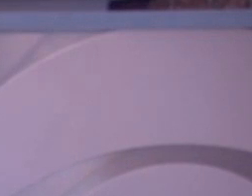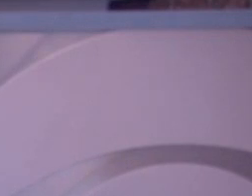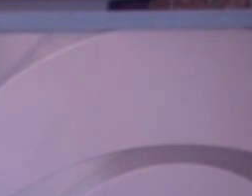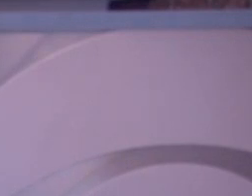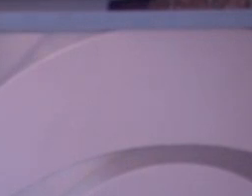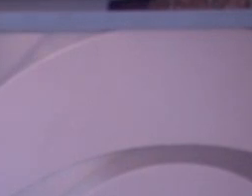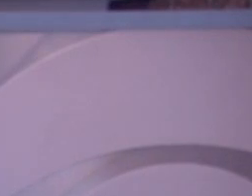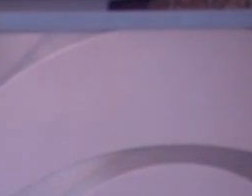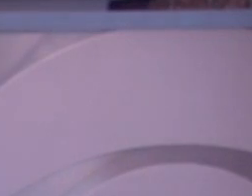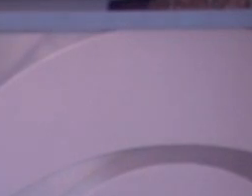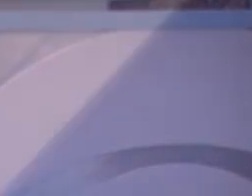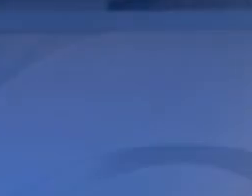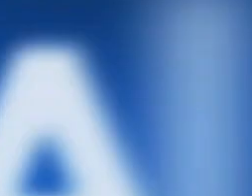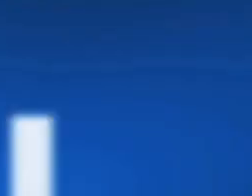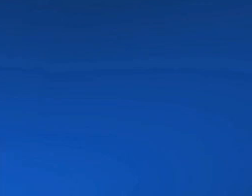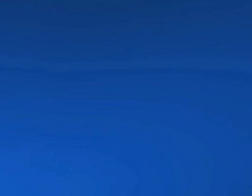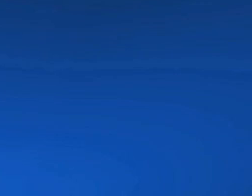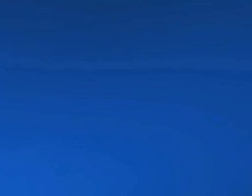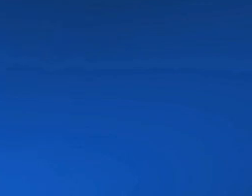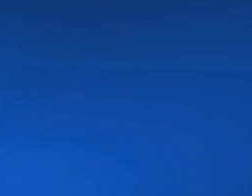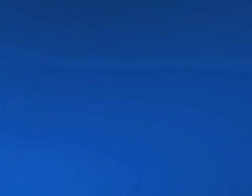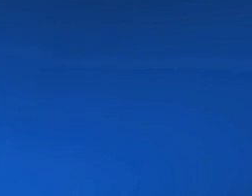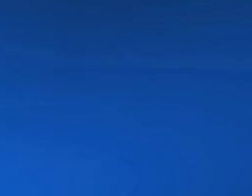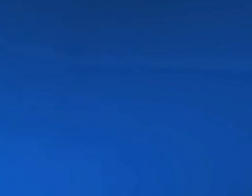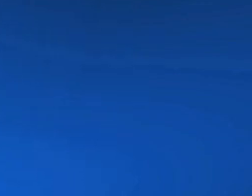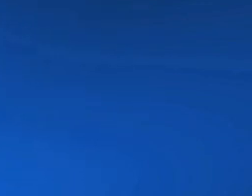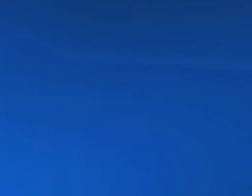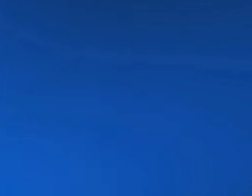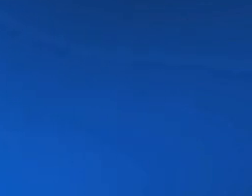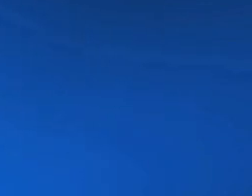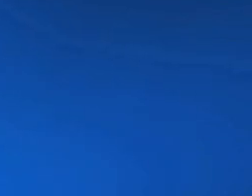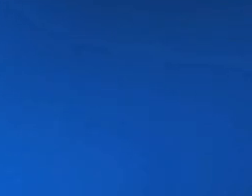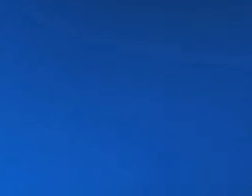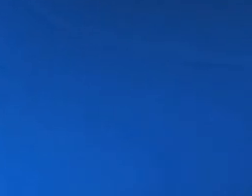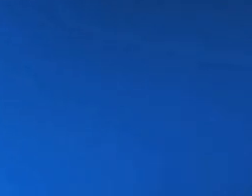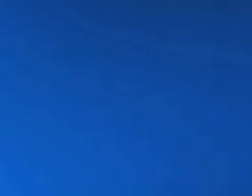York. I'm Chris Raggi. This has been a special report from CBS 2 News.